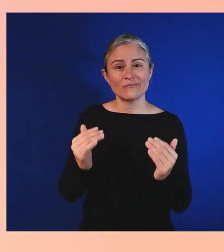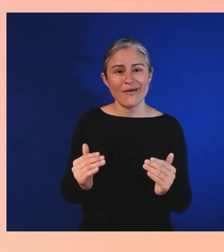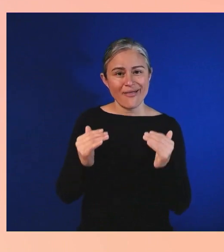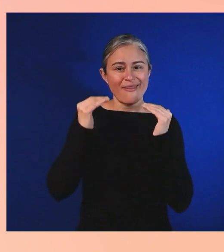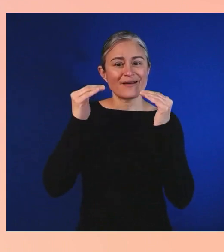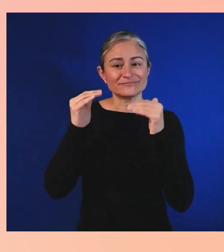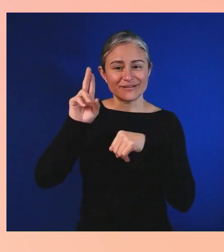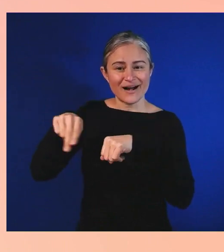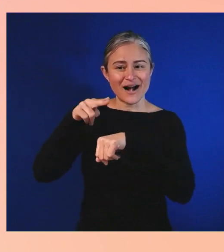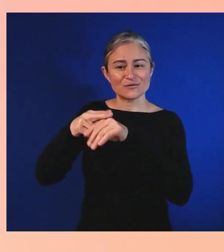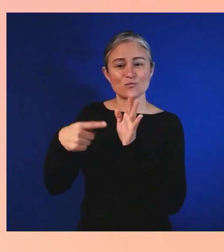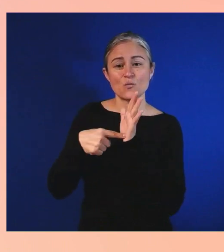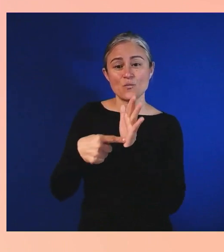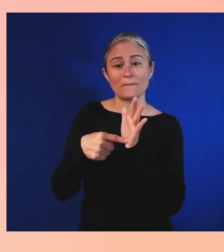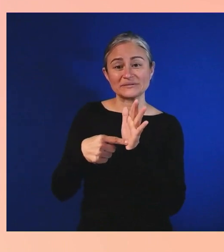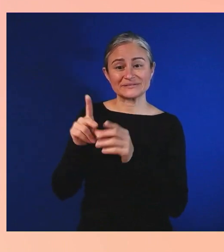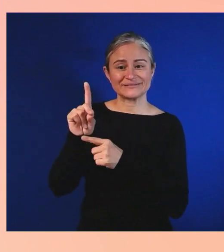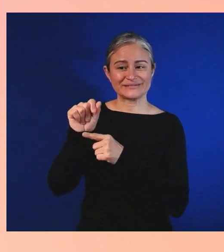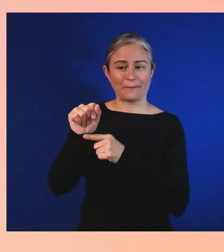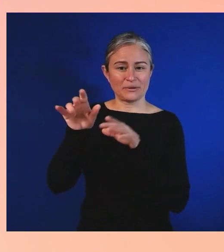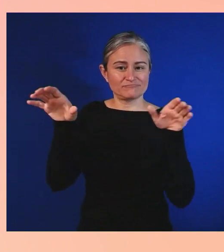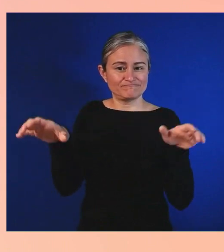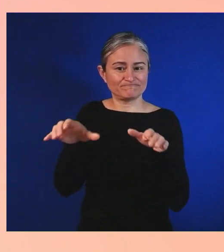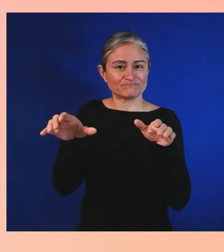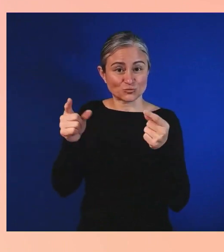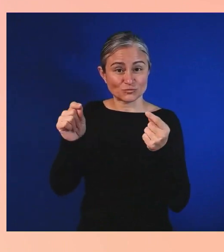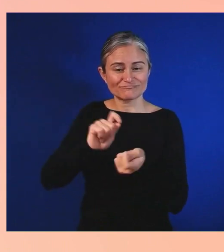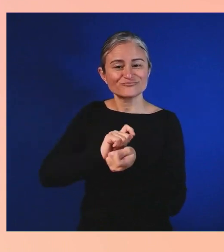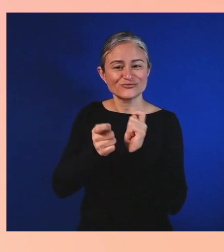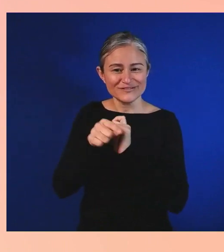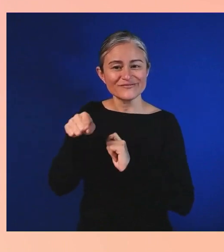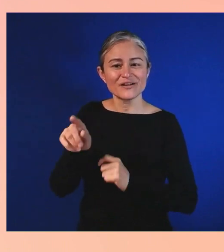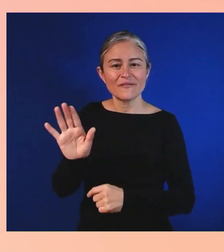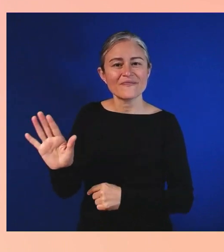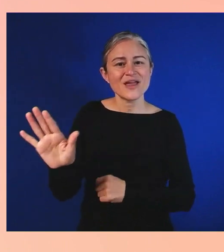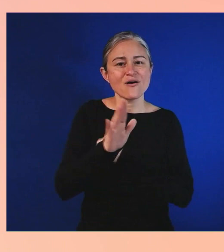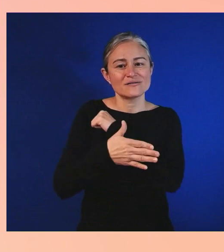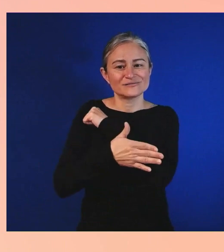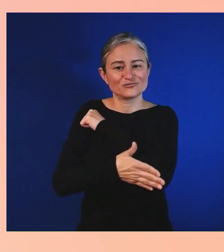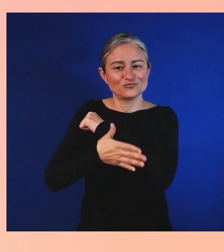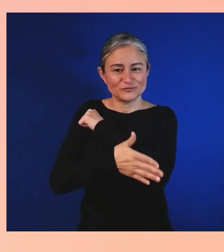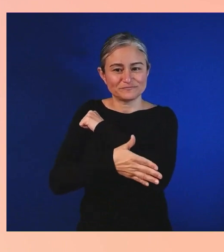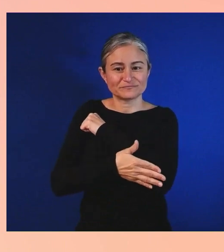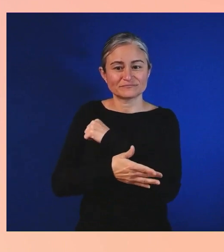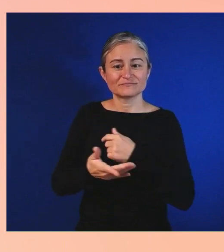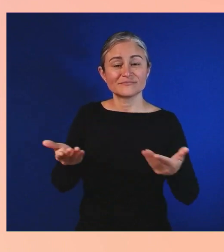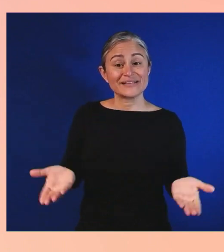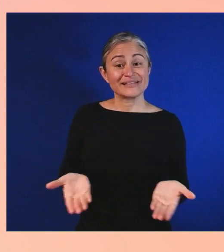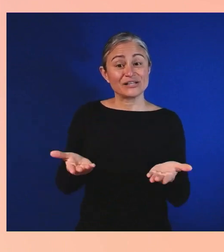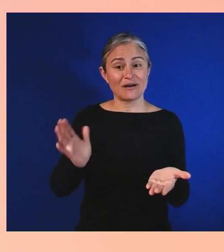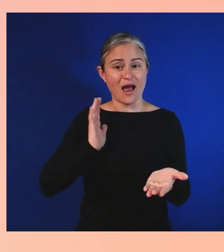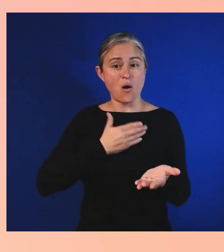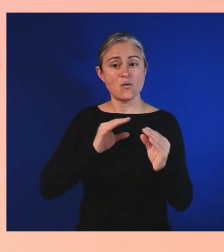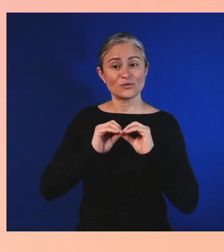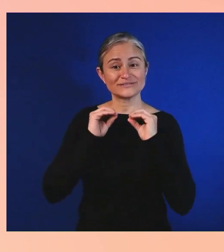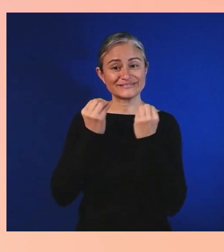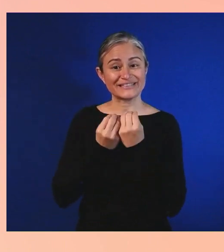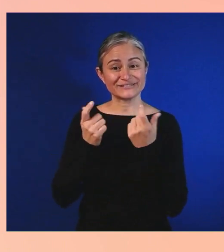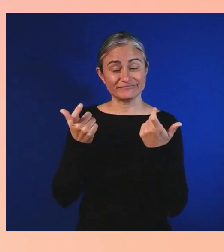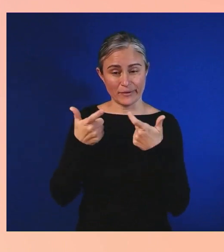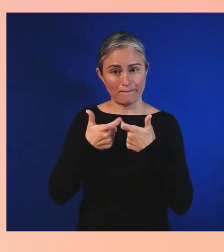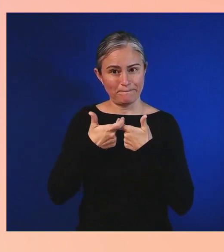their countries. So we bring together this big family, and our mission is to ensure that